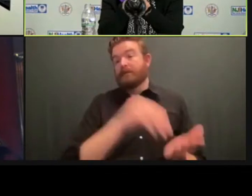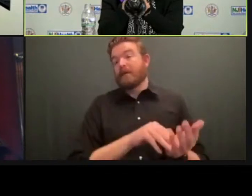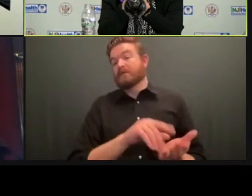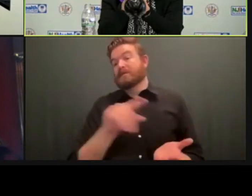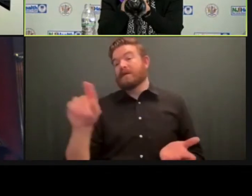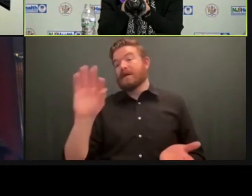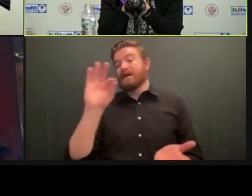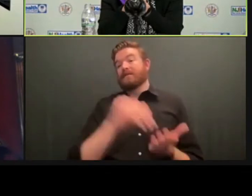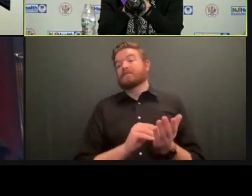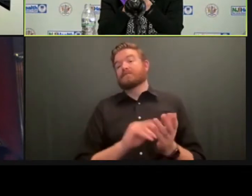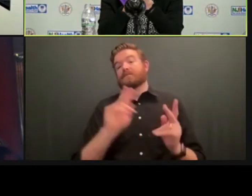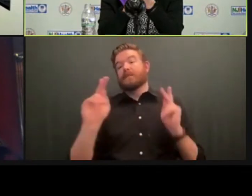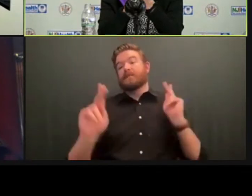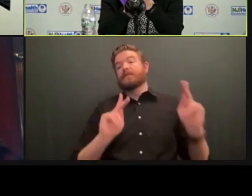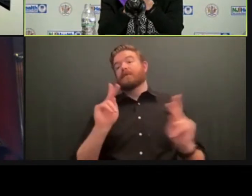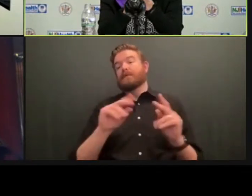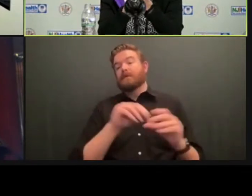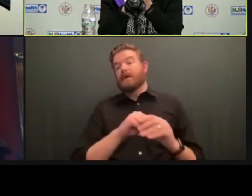hospitalizations.